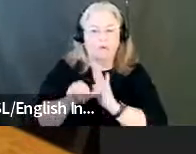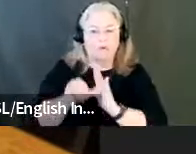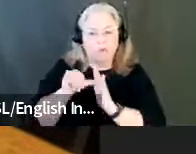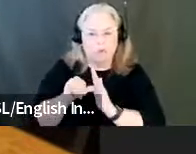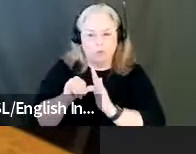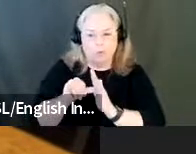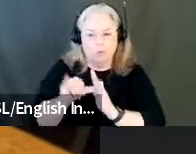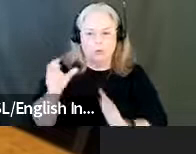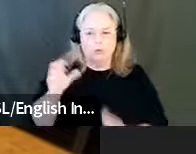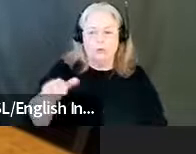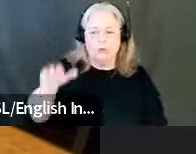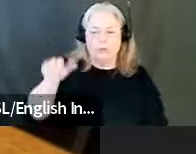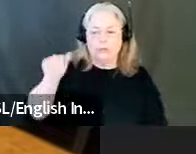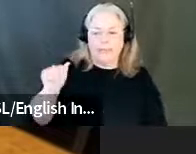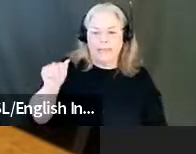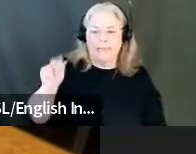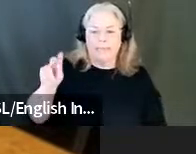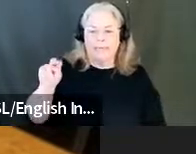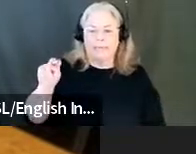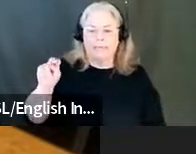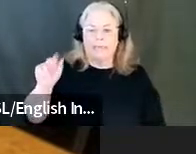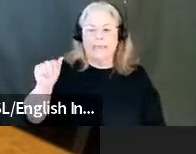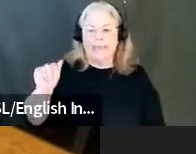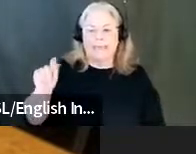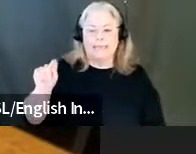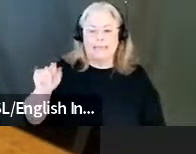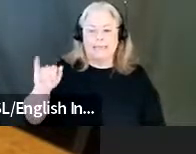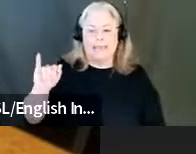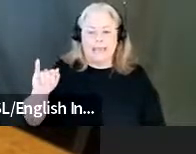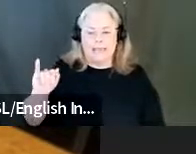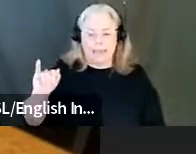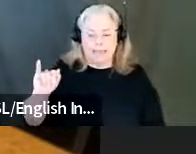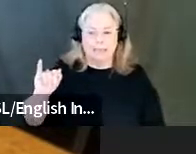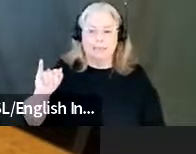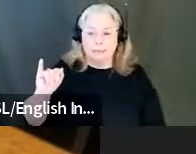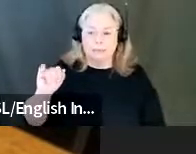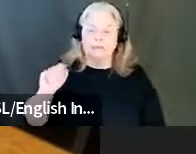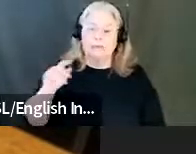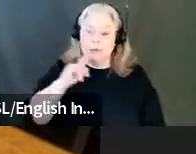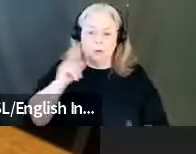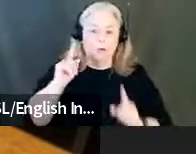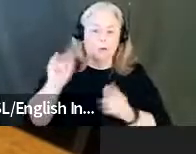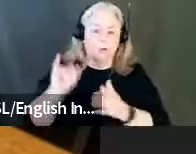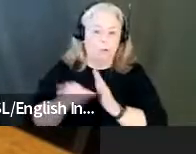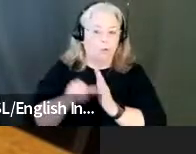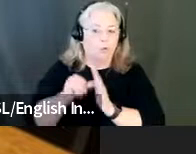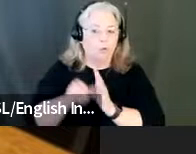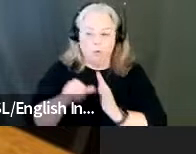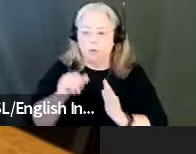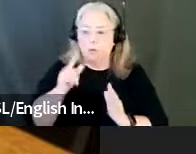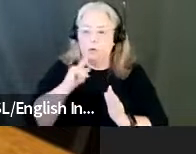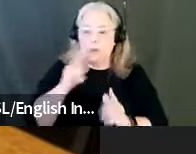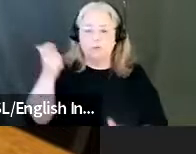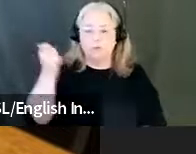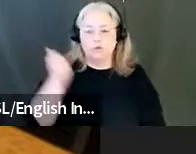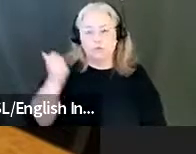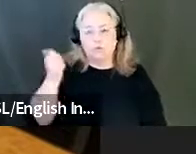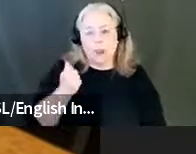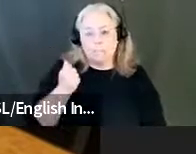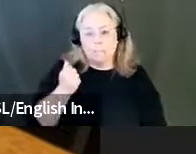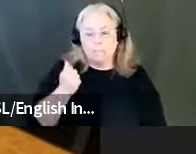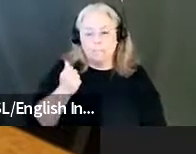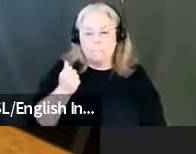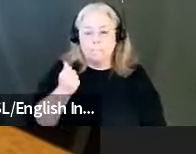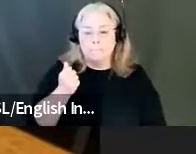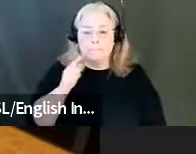that, ATinNH YouTube channel, you can go to there and subscribe and check